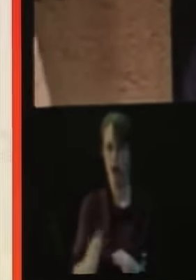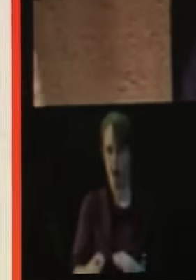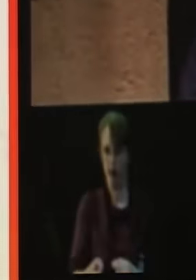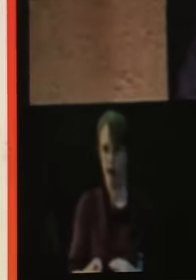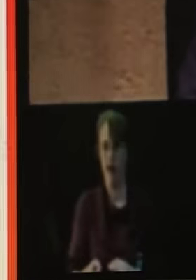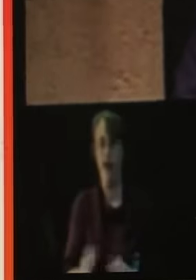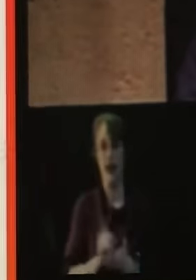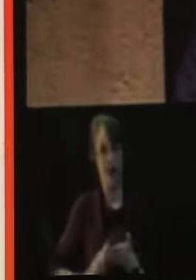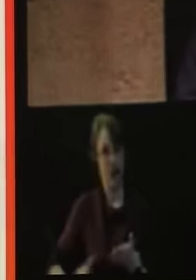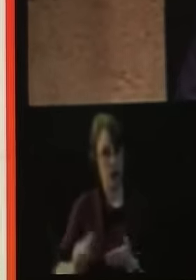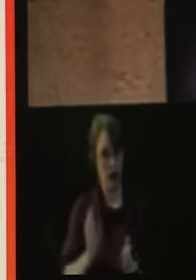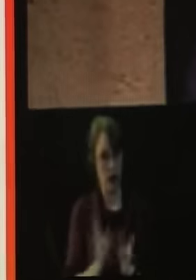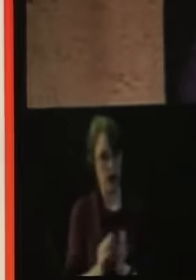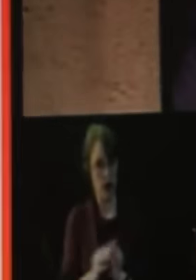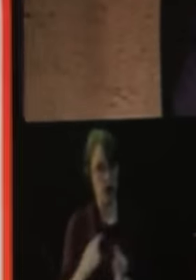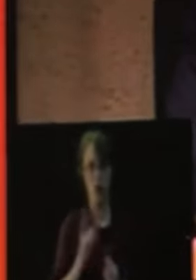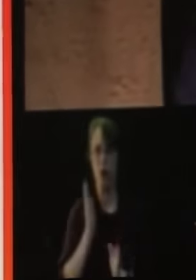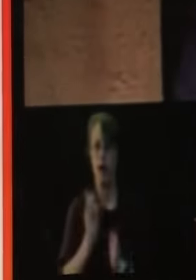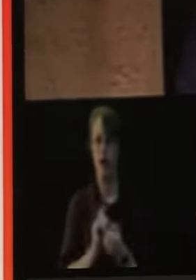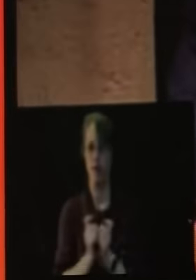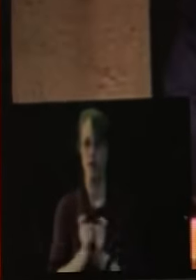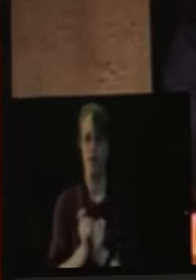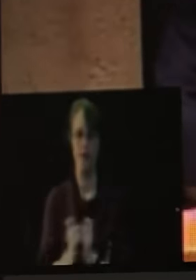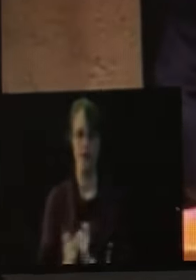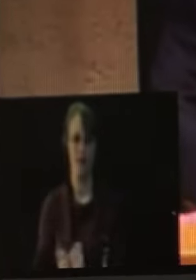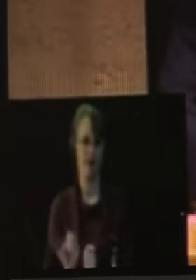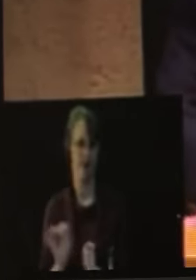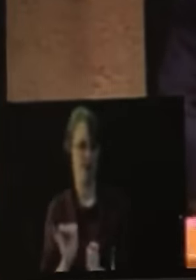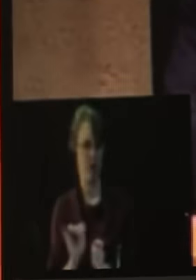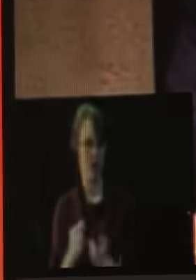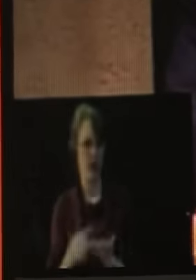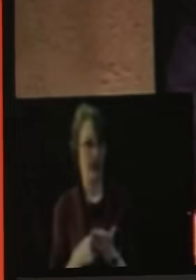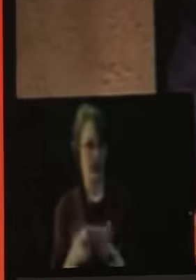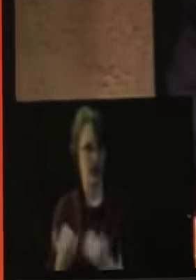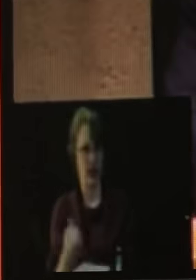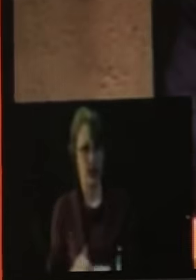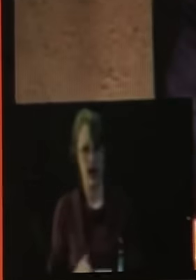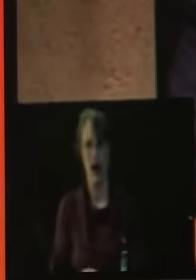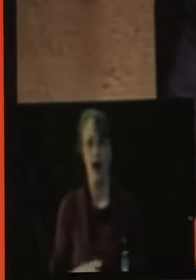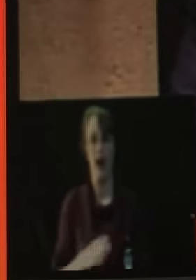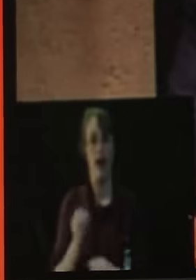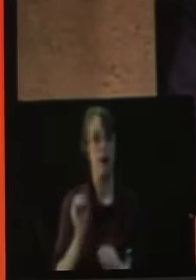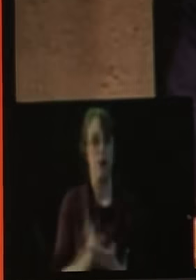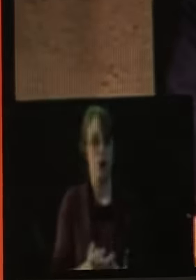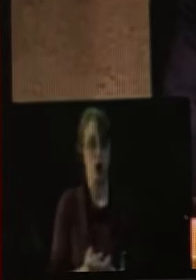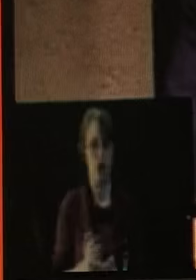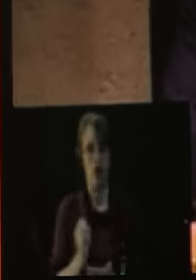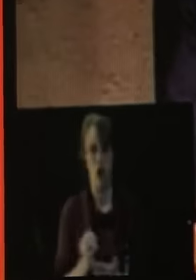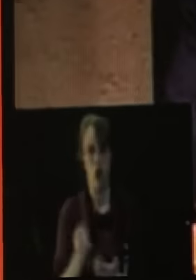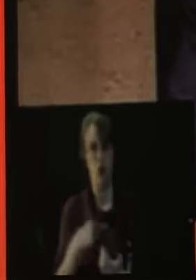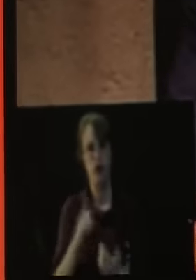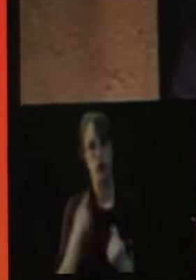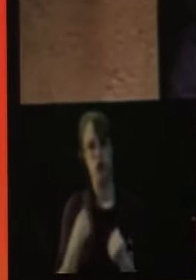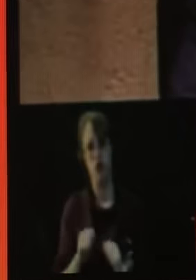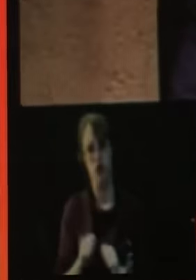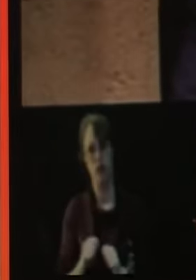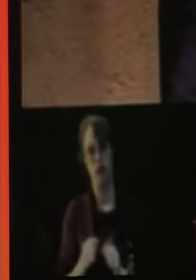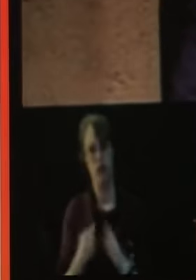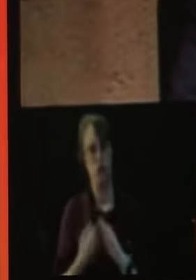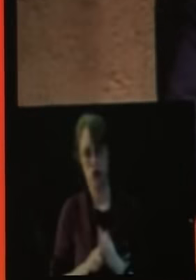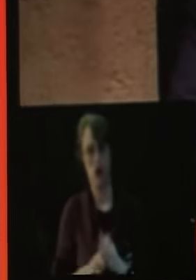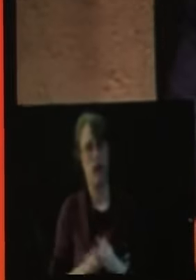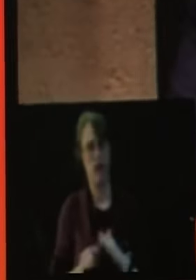next week's meeting, we'll make adjustments similar to what we've discussed tonight and then approve it so that we can begin to move forward on this one. That's not